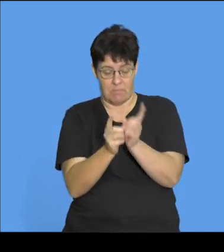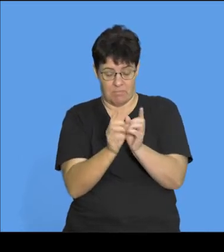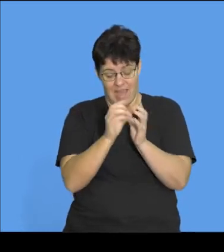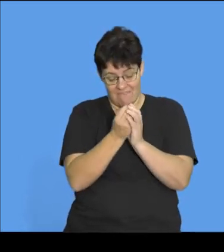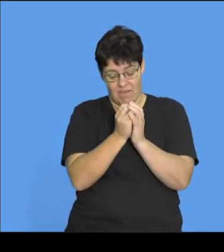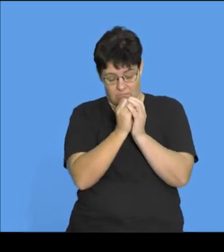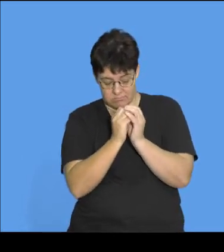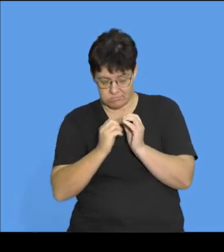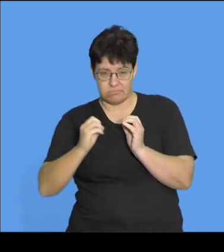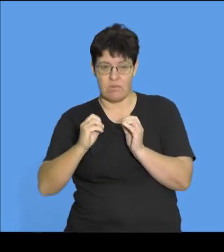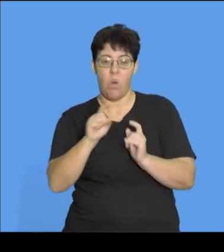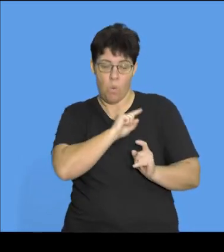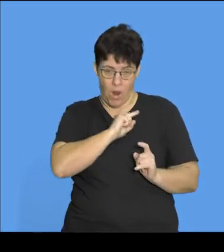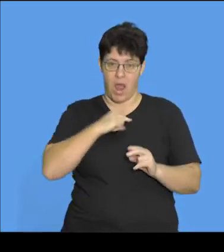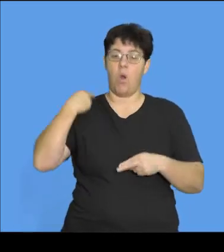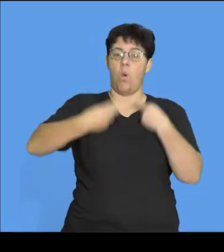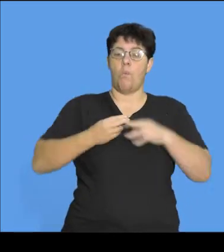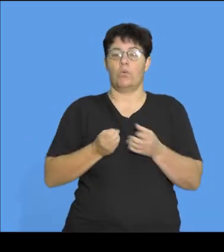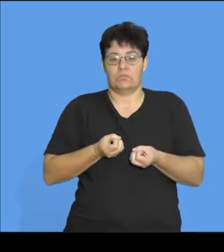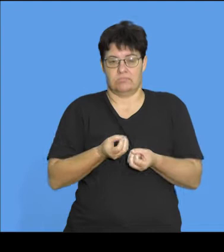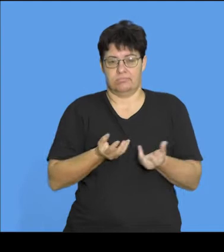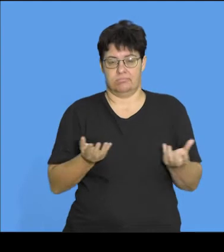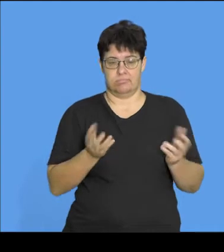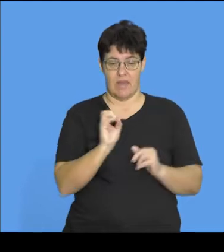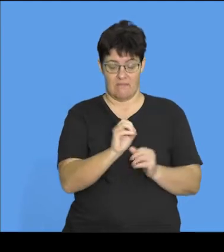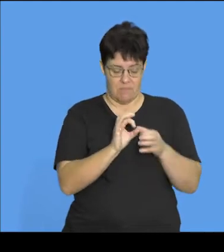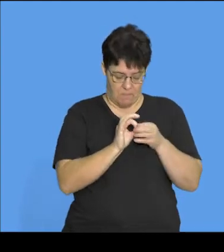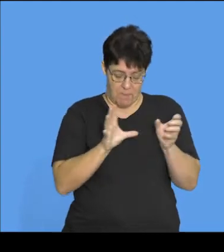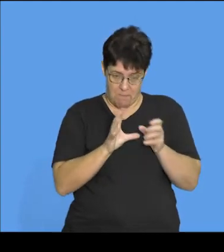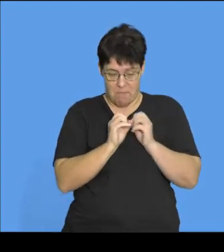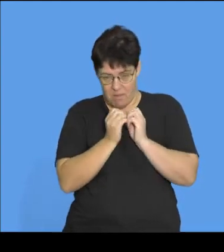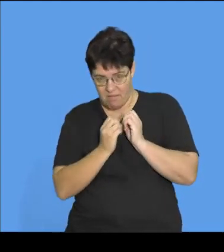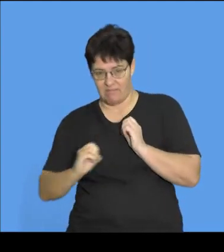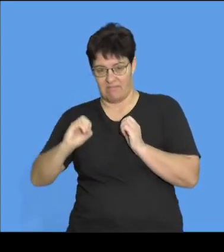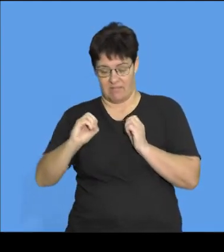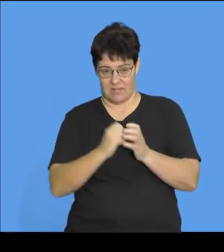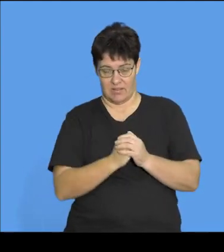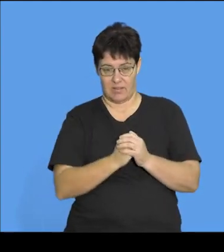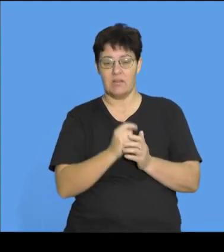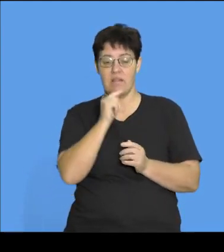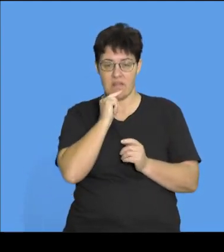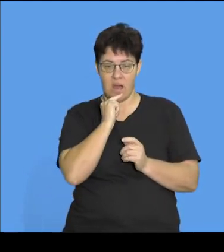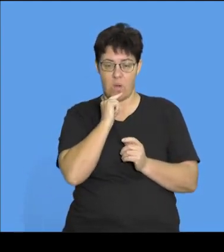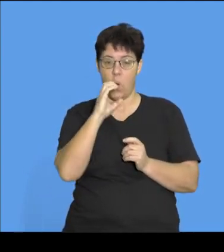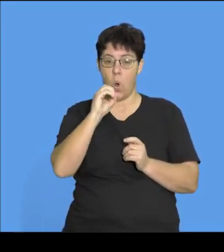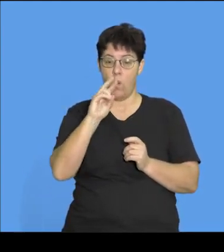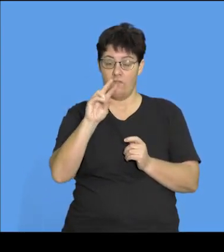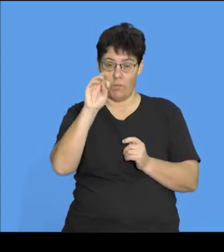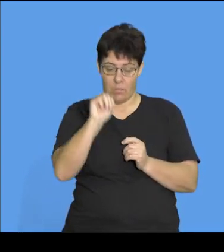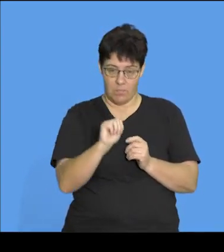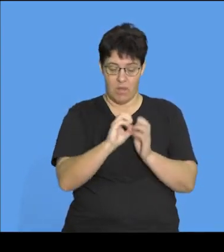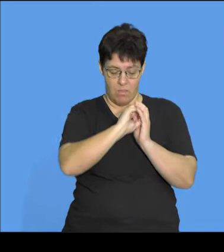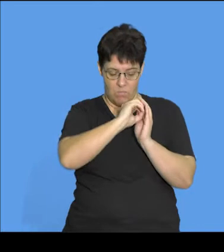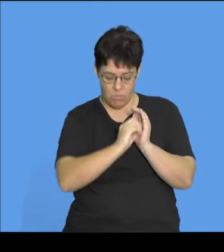response to hormones that are released. When ovulation occurs, we see that the ovum moves into the fallopian